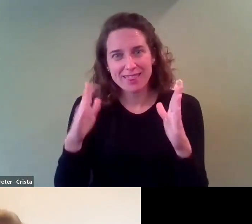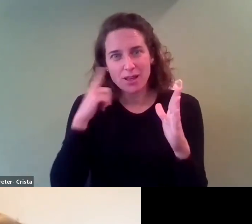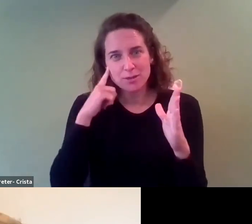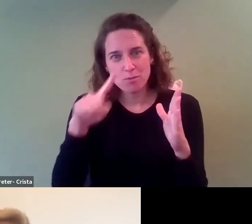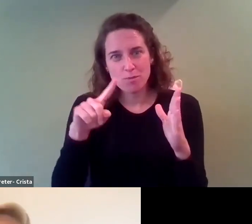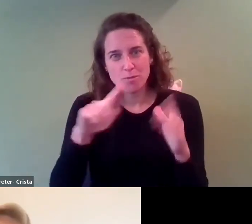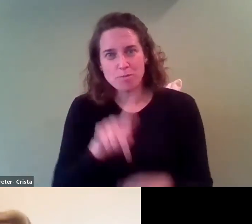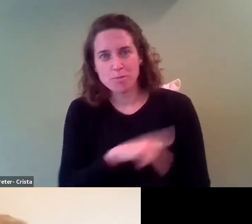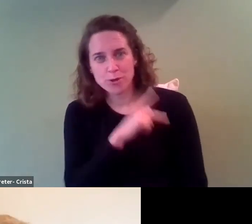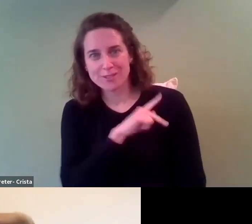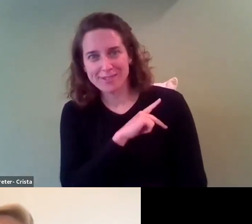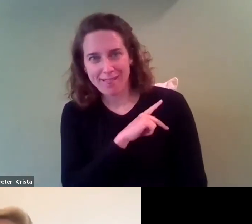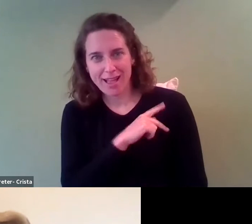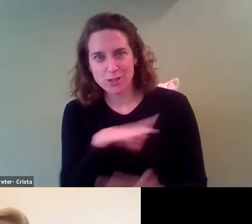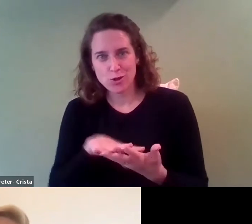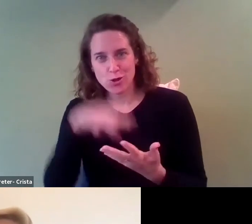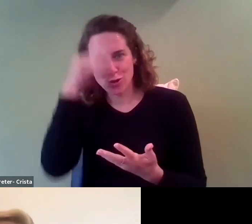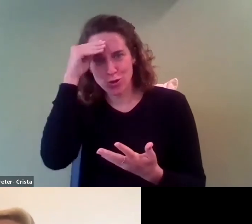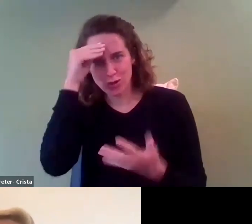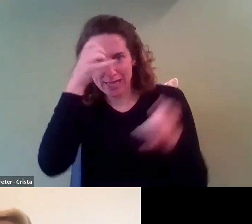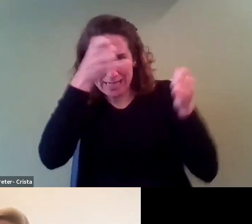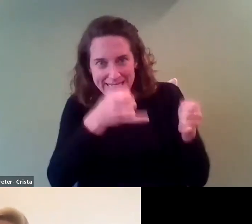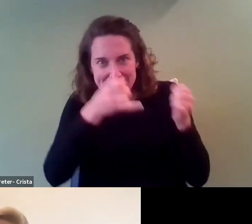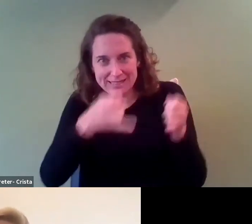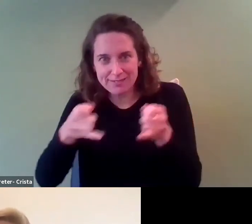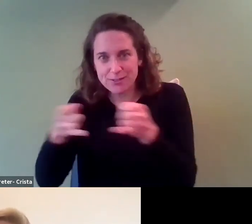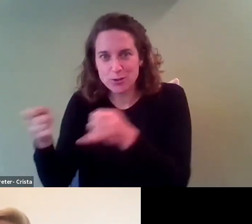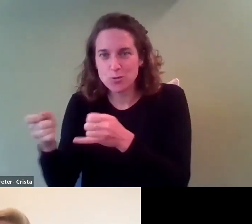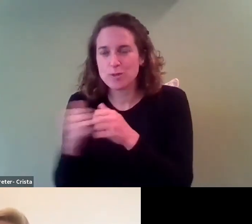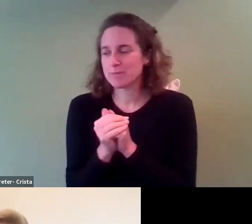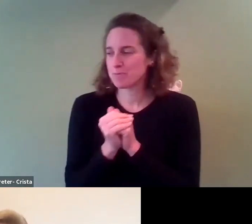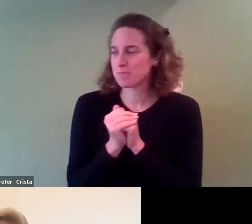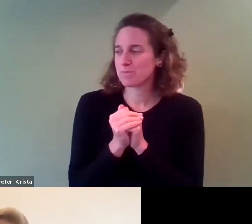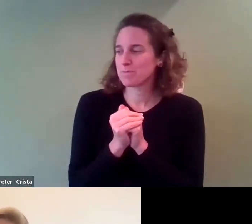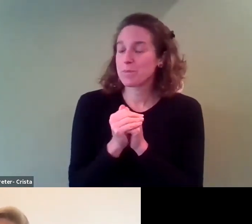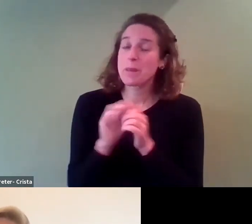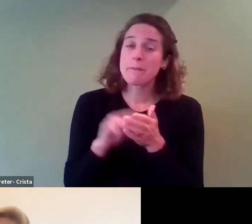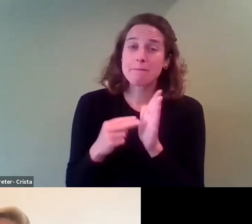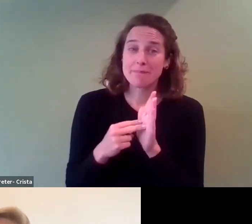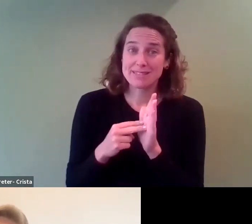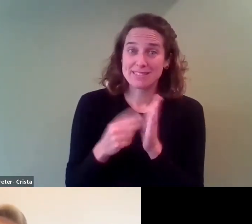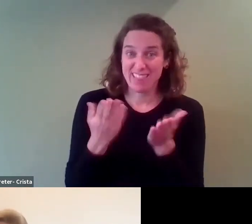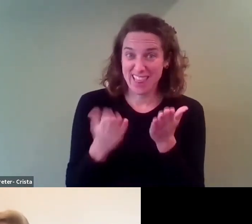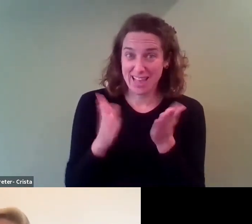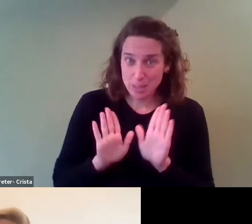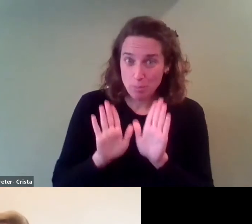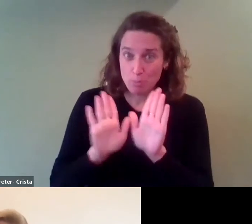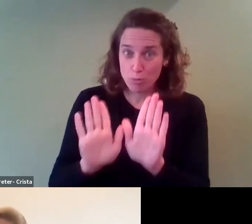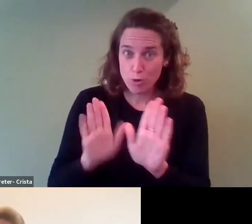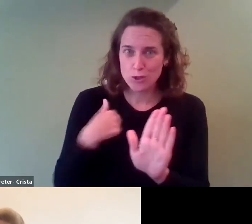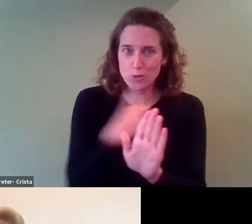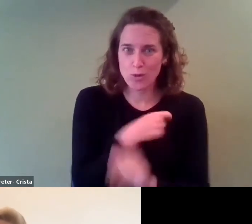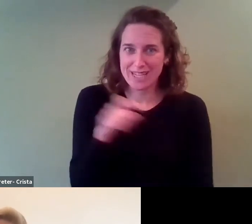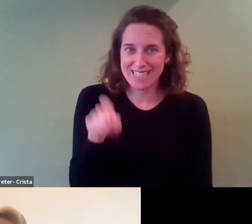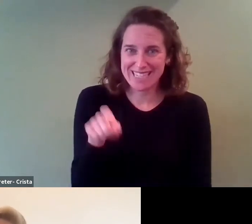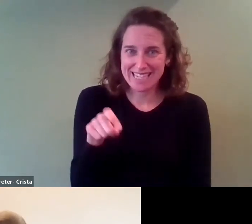personalization of learning. So maybe we got the push that we needed, that some